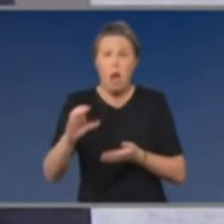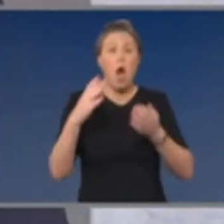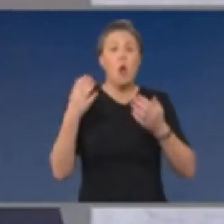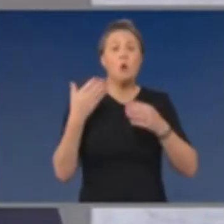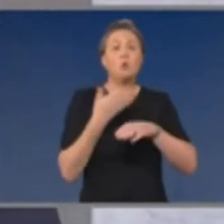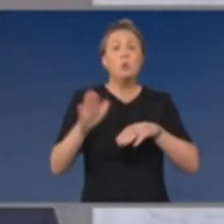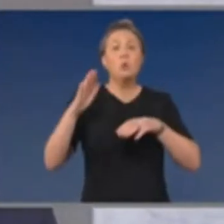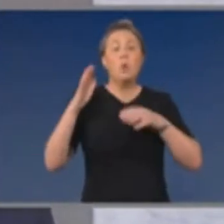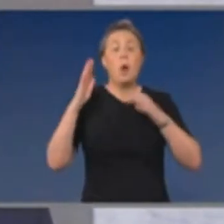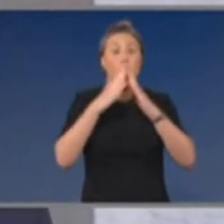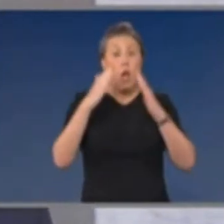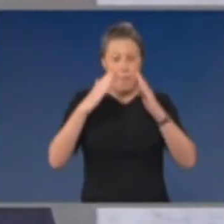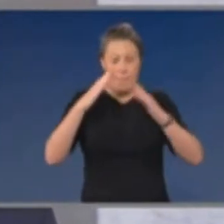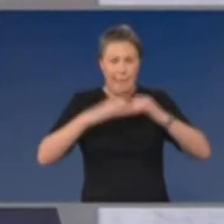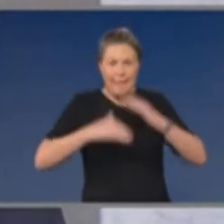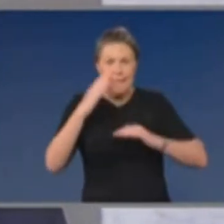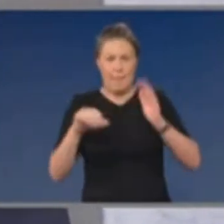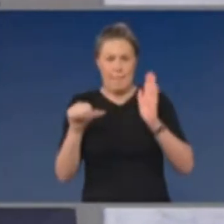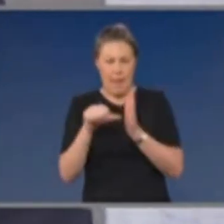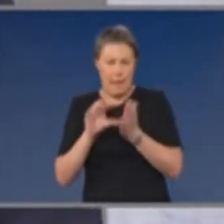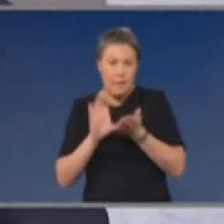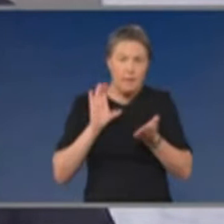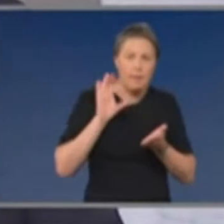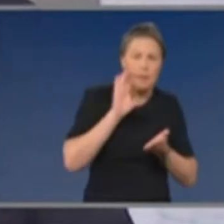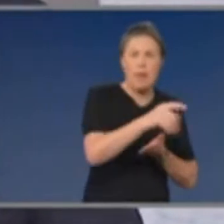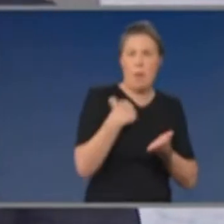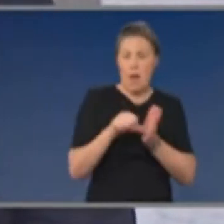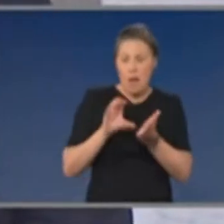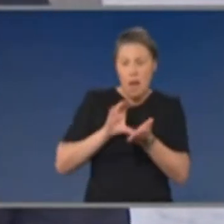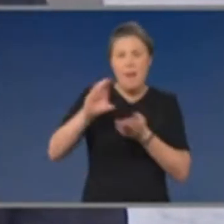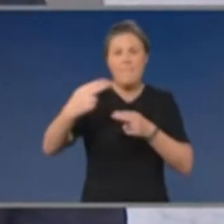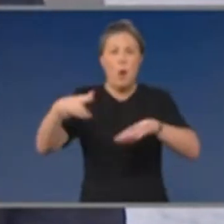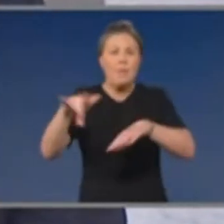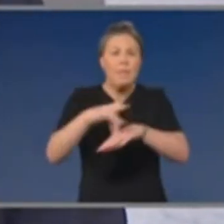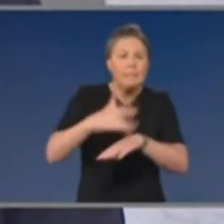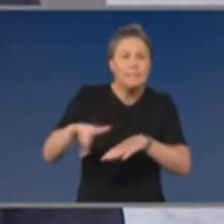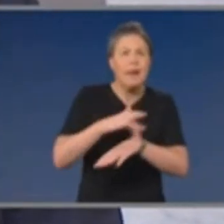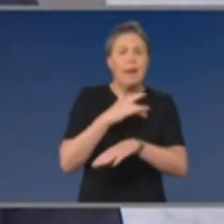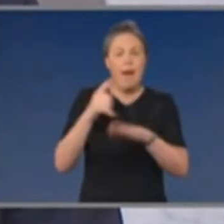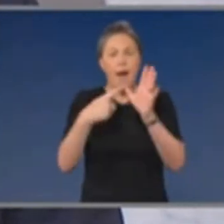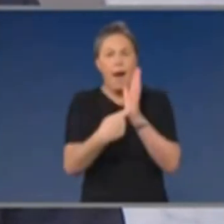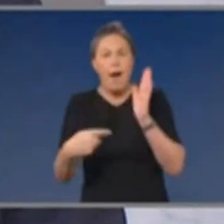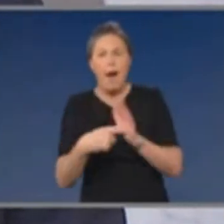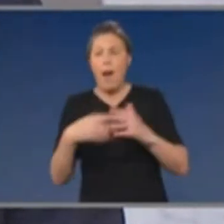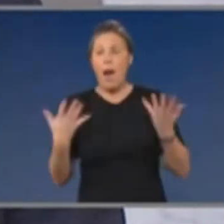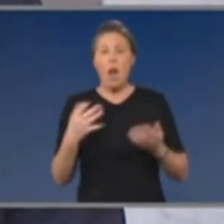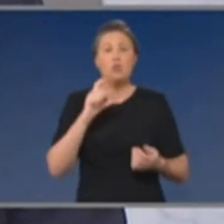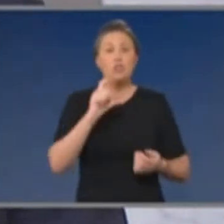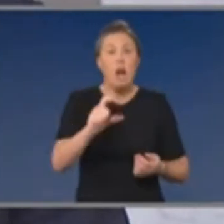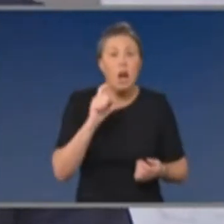programs we've put in for the entertainment sector most recently, the supports we've provided in the childcare sector, the supports that we've